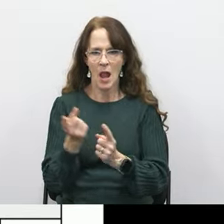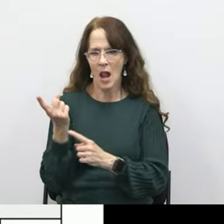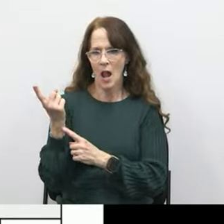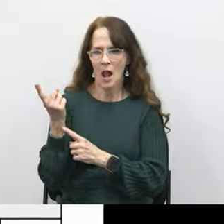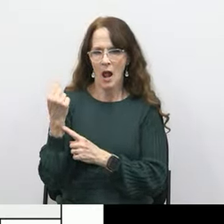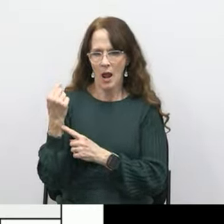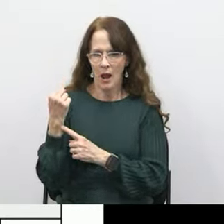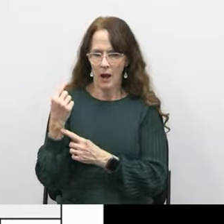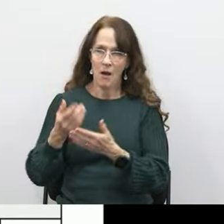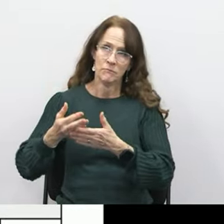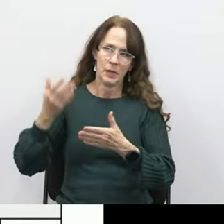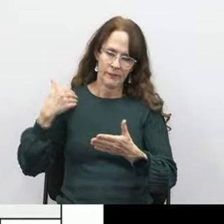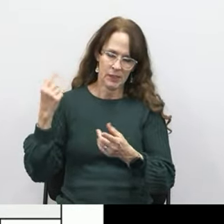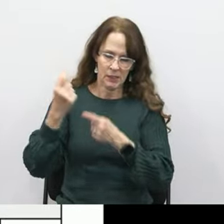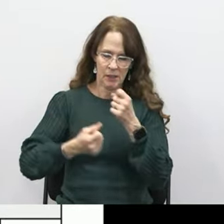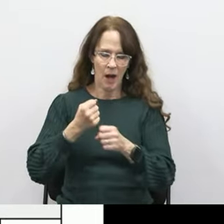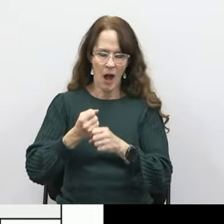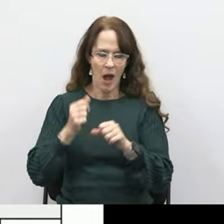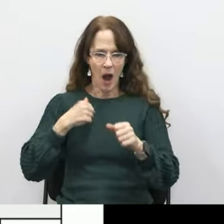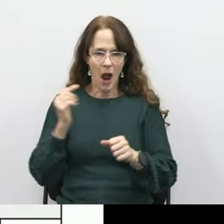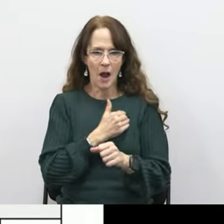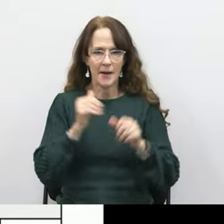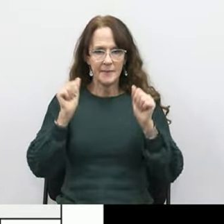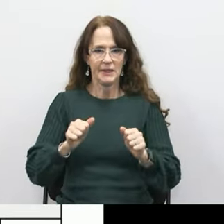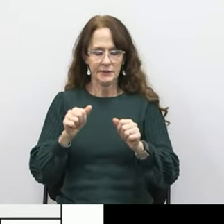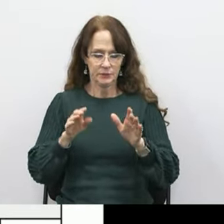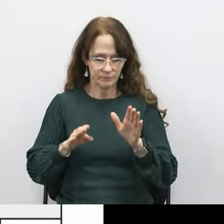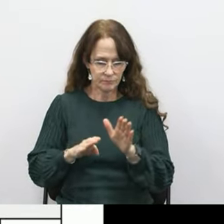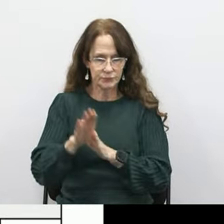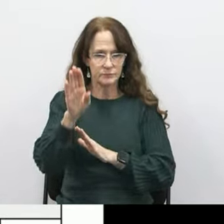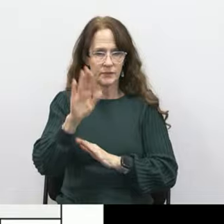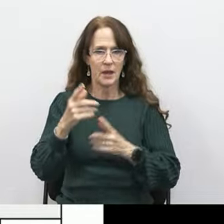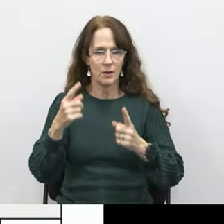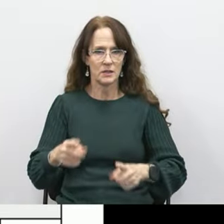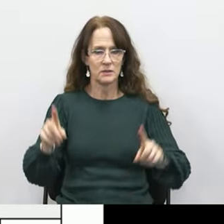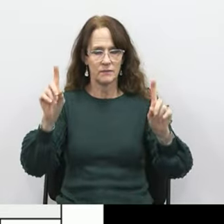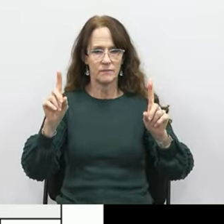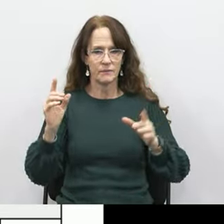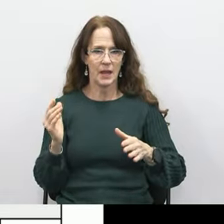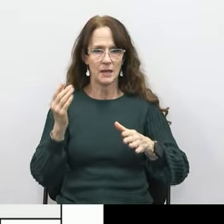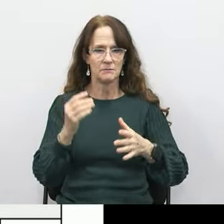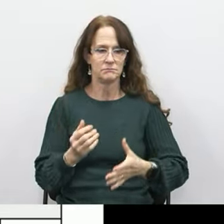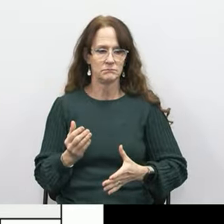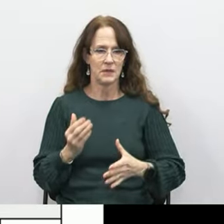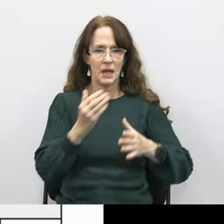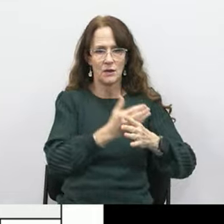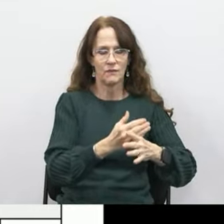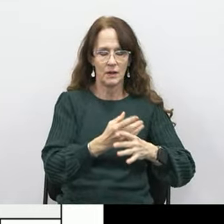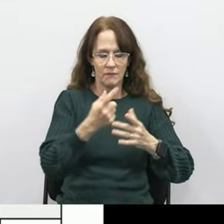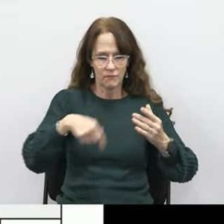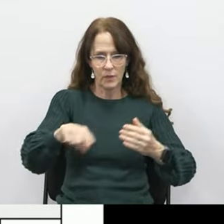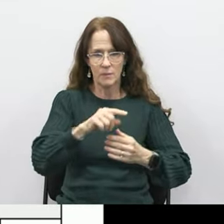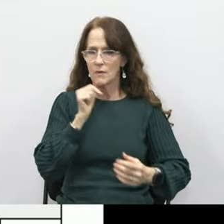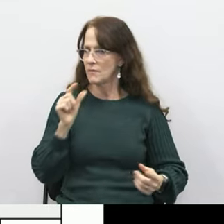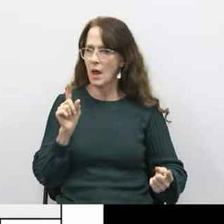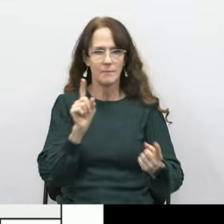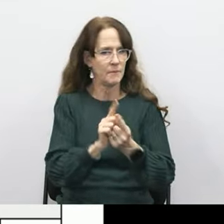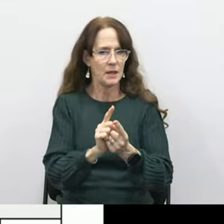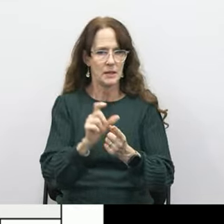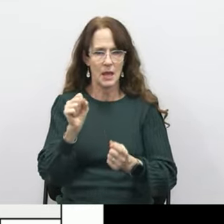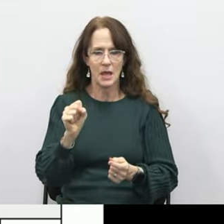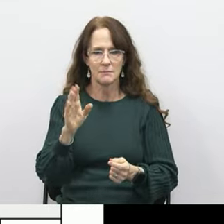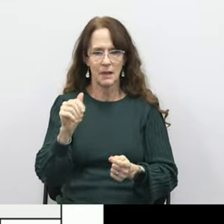our ability to accelerate their achievement and to intervene for students who had not met on SBAC.